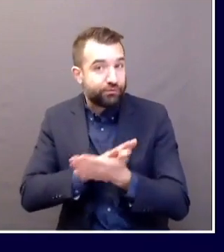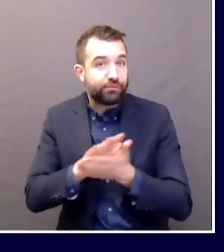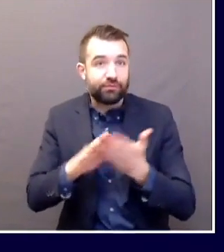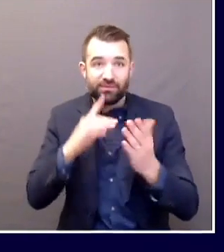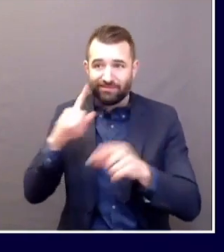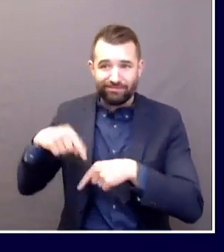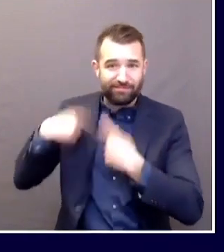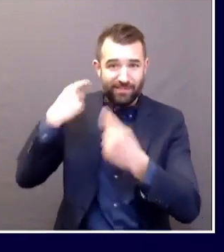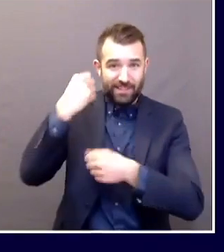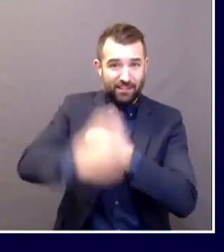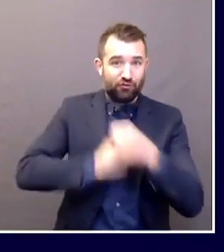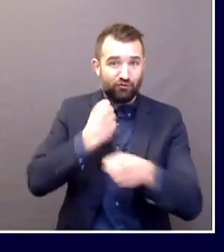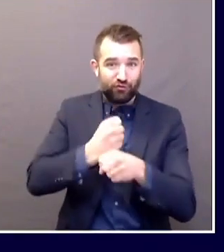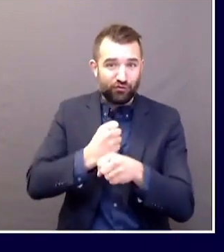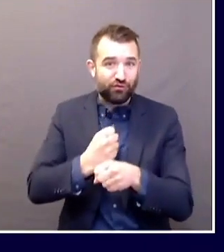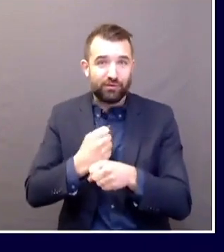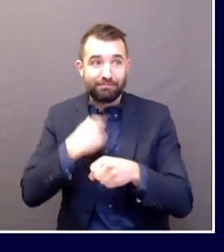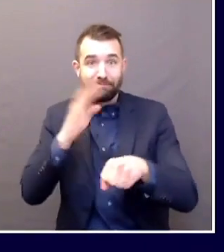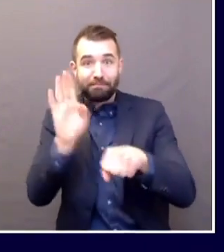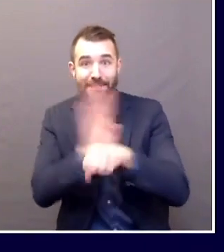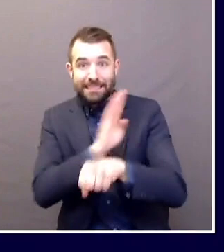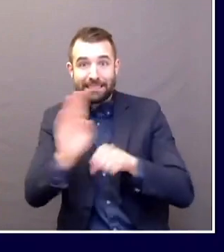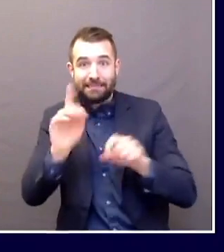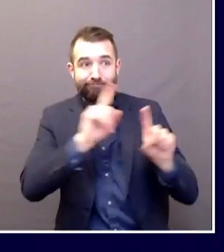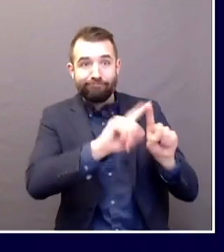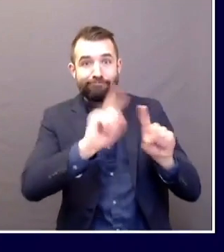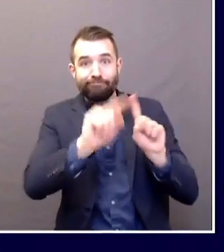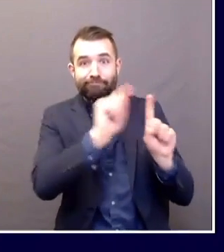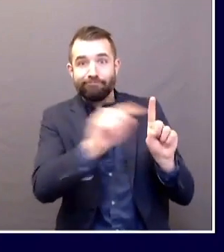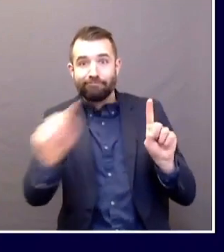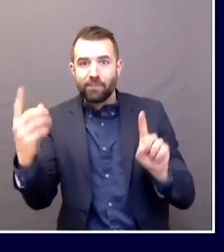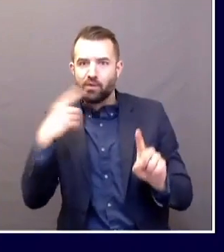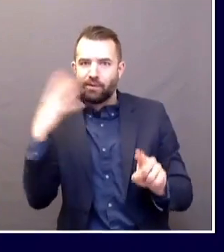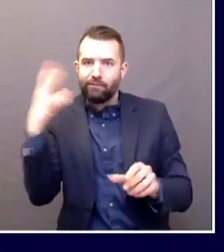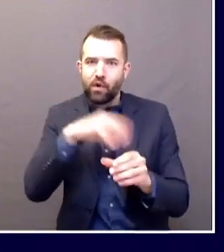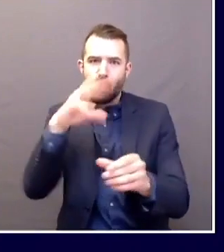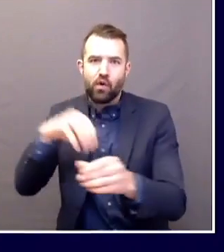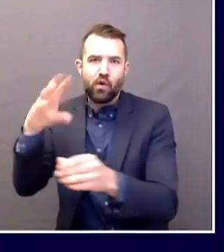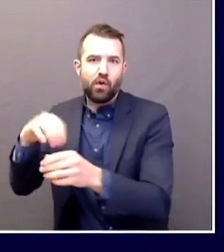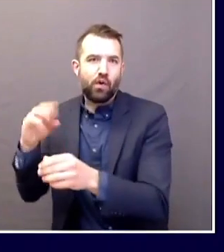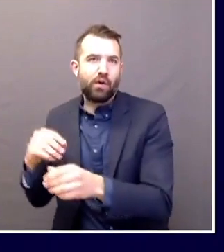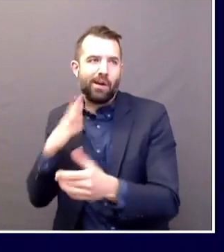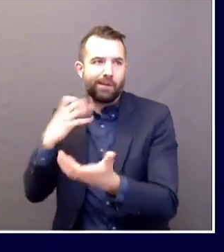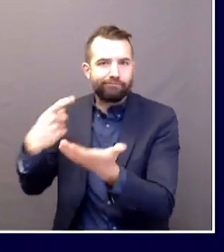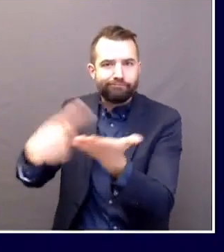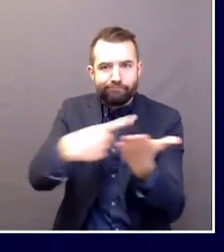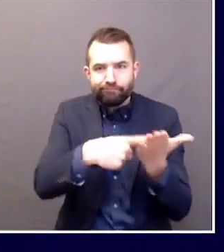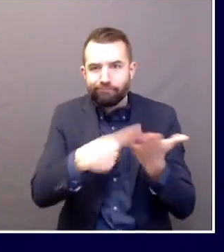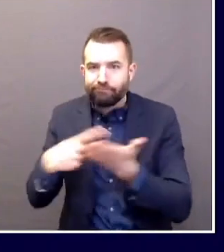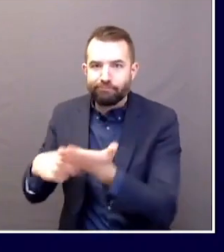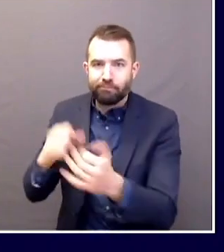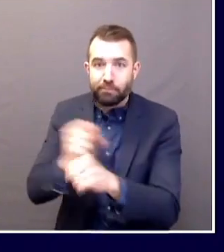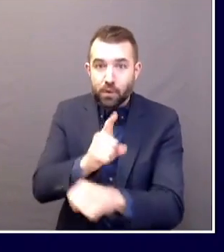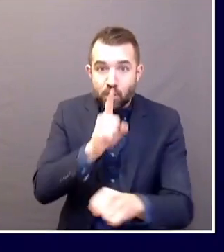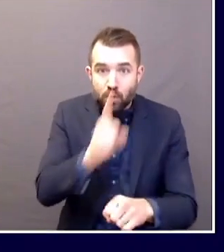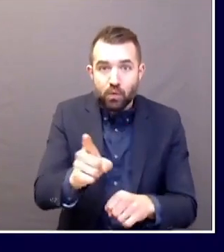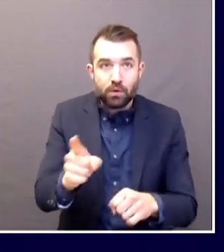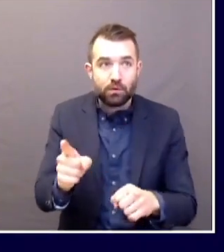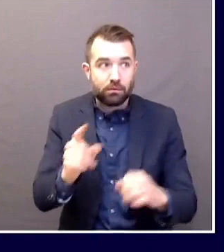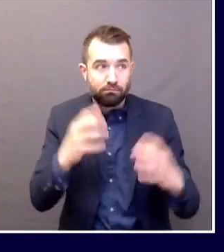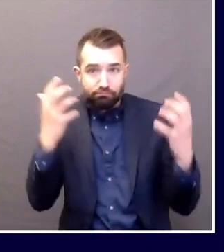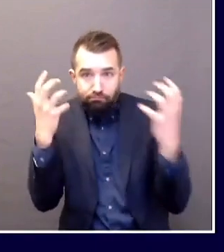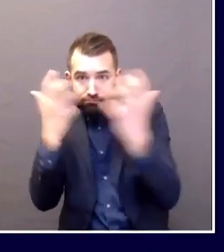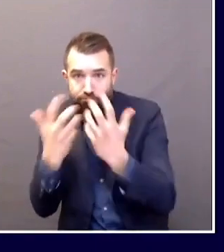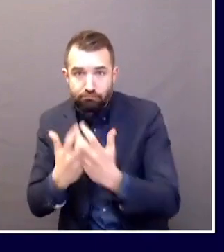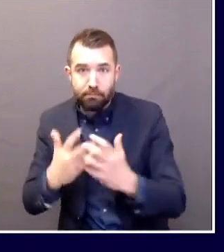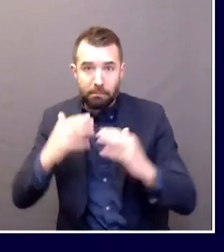of the economy to develop and implement specific public health measures for their businesses and activities. These measures